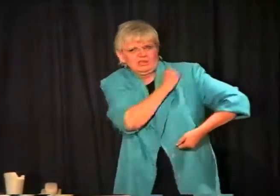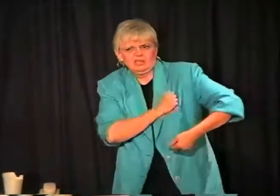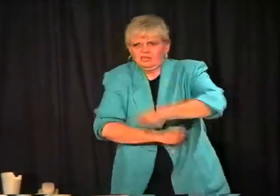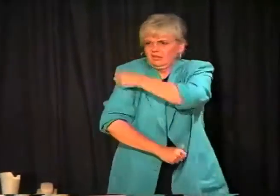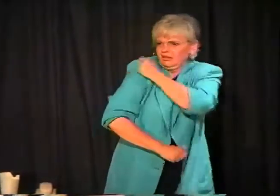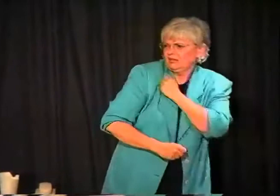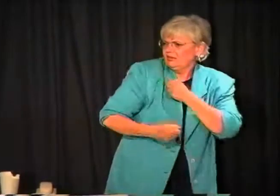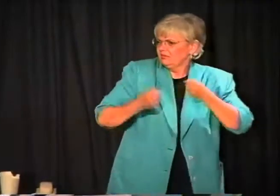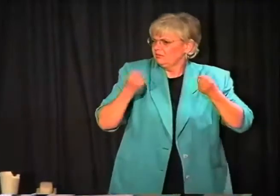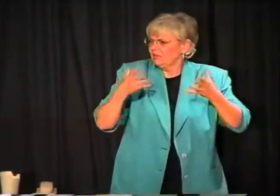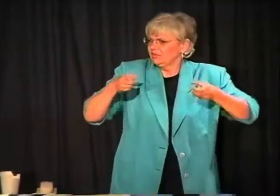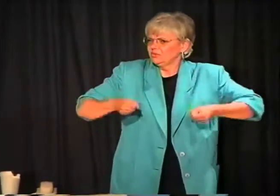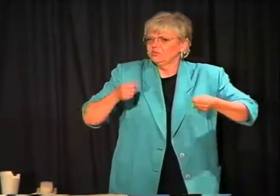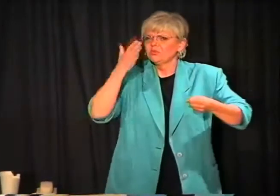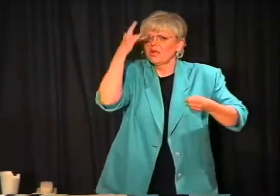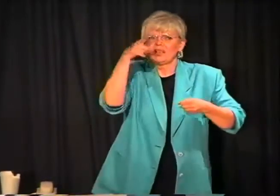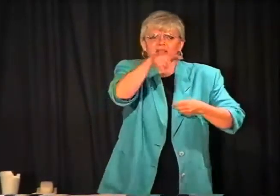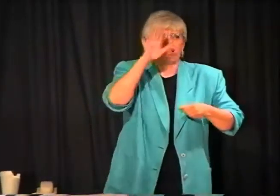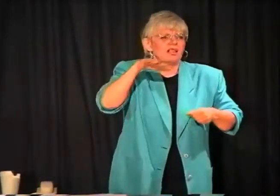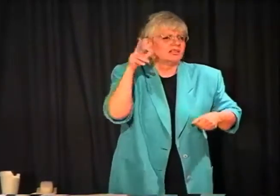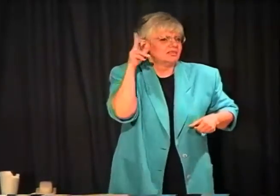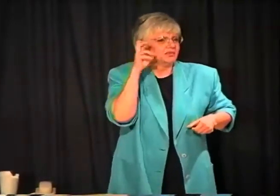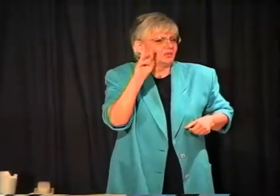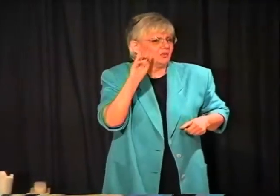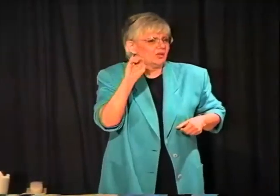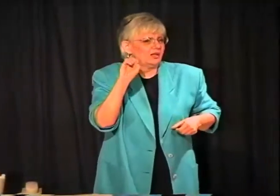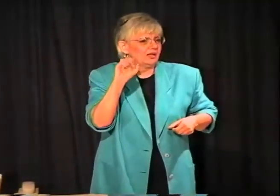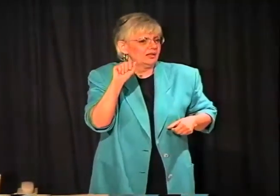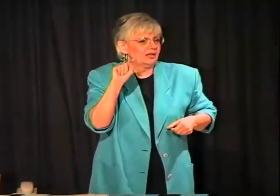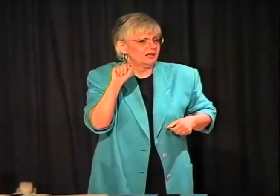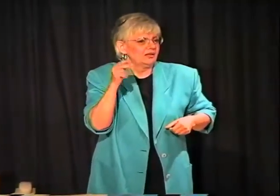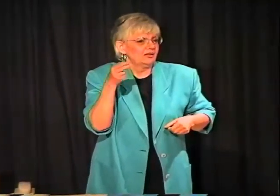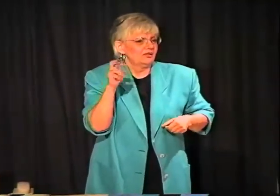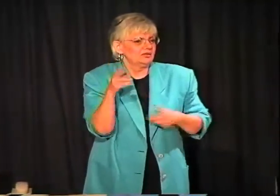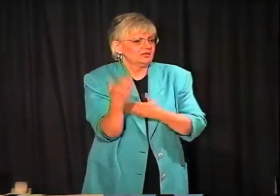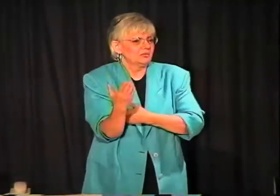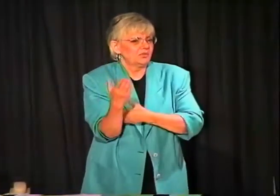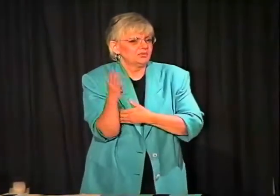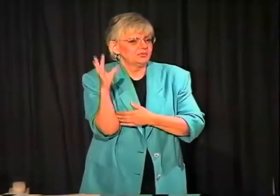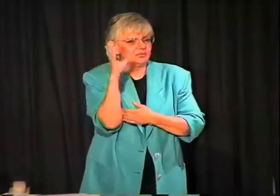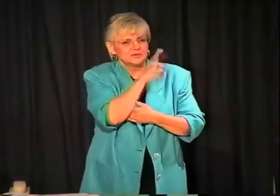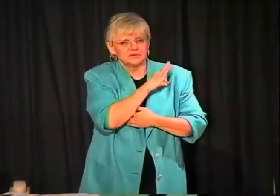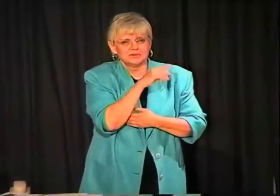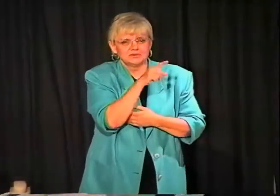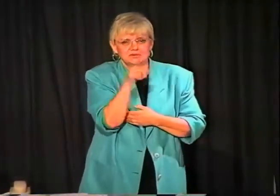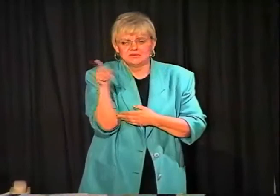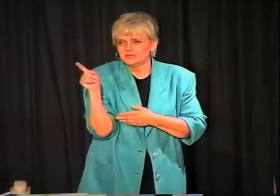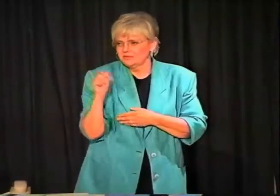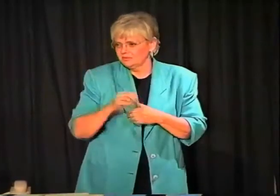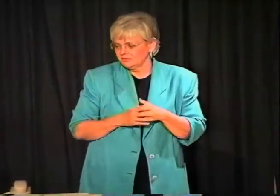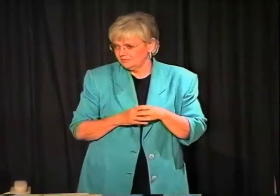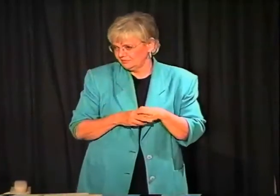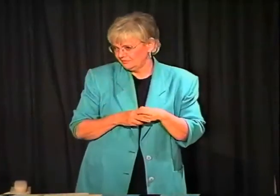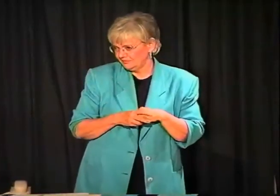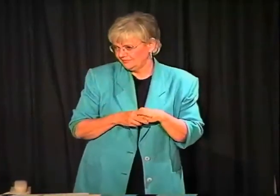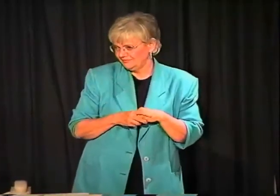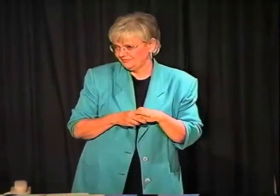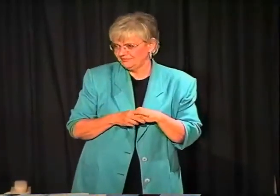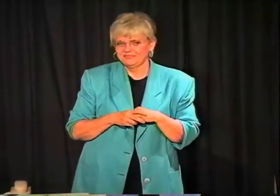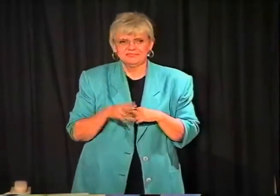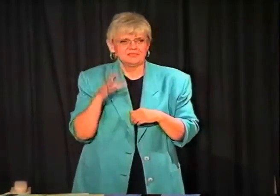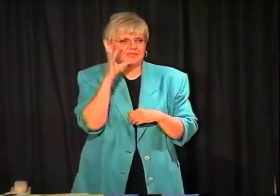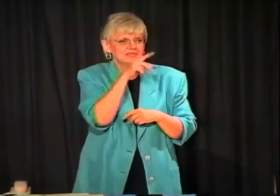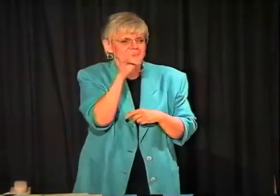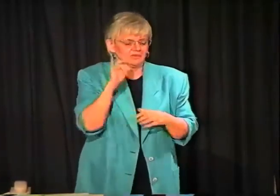over carry-on case and a jacket and a bunch of stuff. I guess the problem is they didn't hear the weather all day, so they